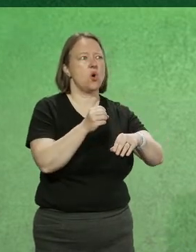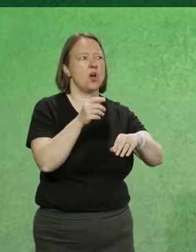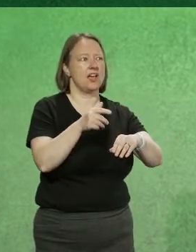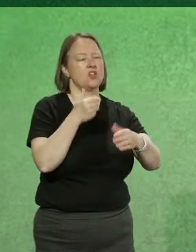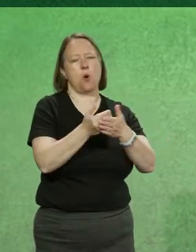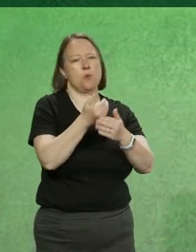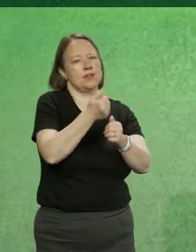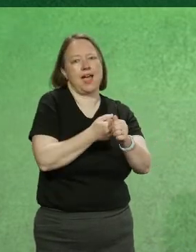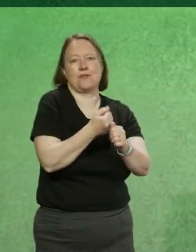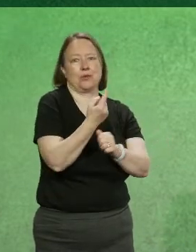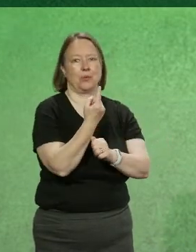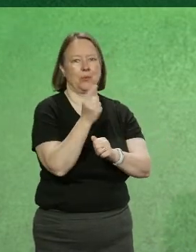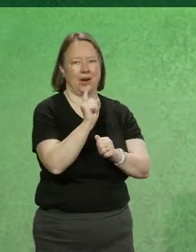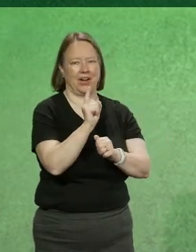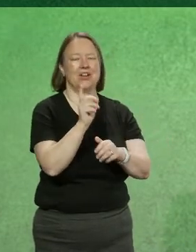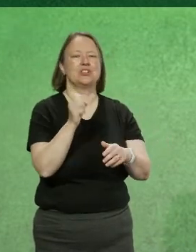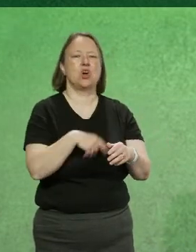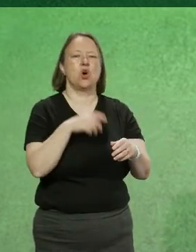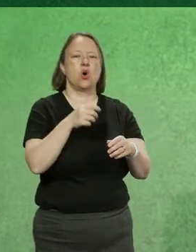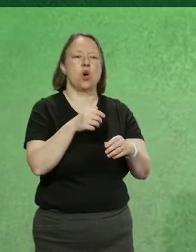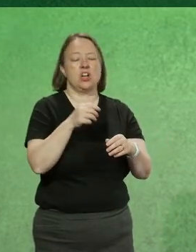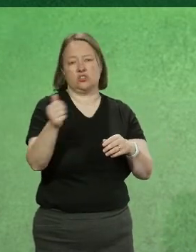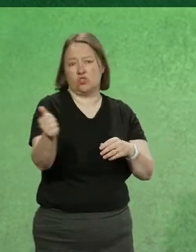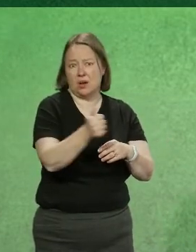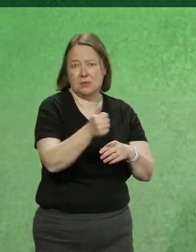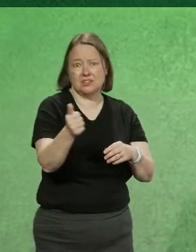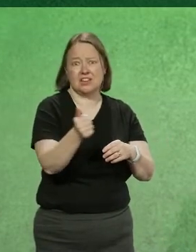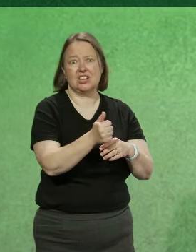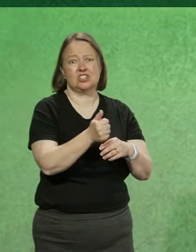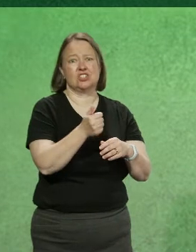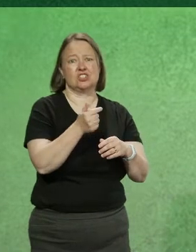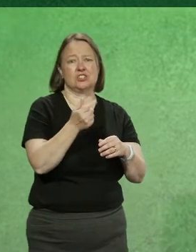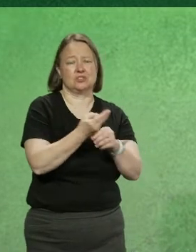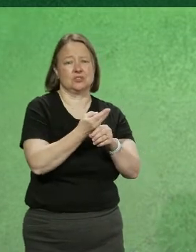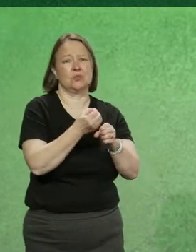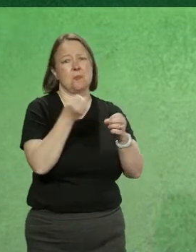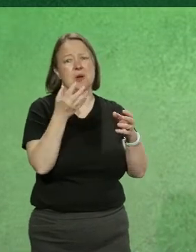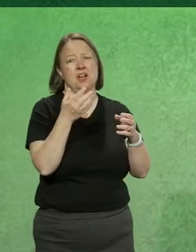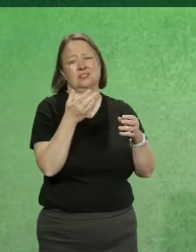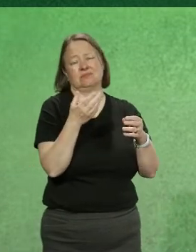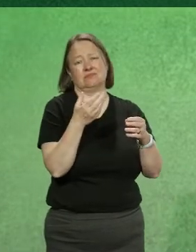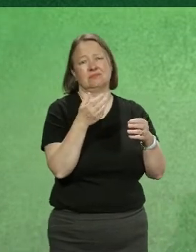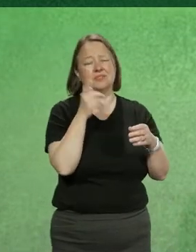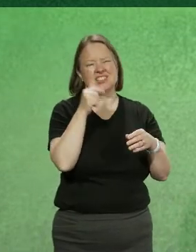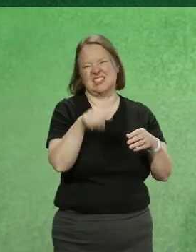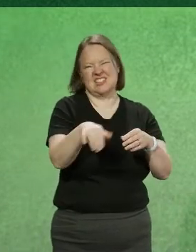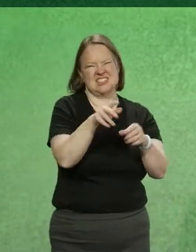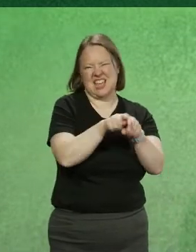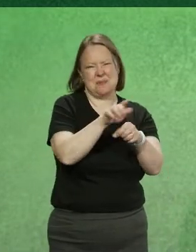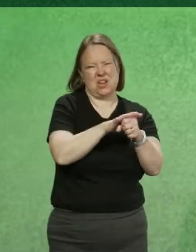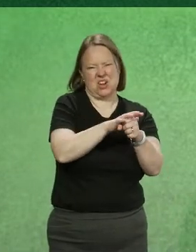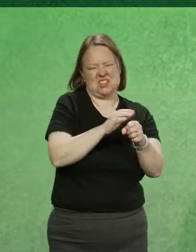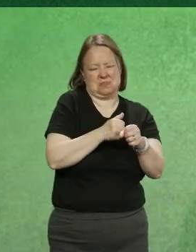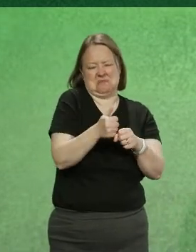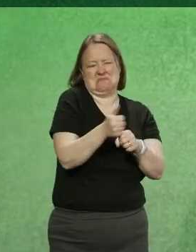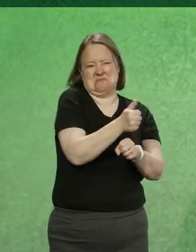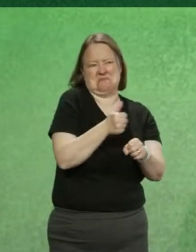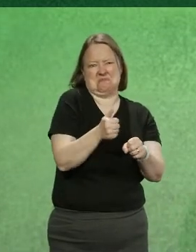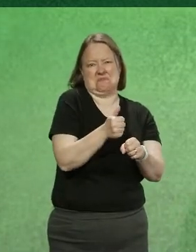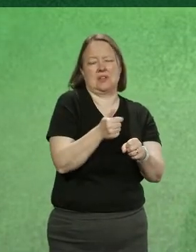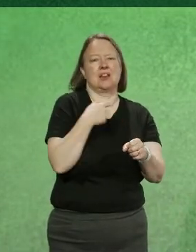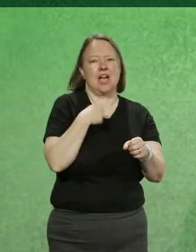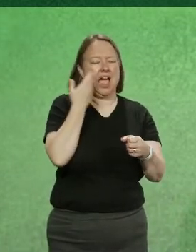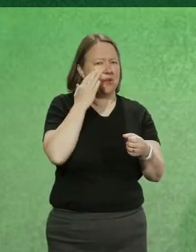almost everywhere. So the transportation wouldn't be so much because it's just around that area. I don't know if that answers your